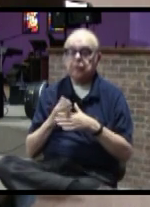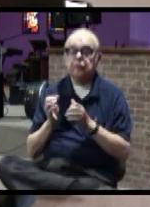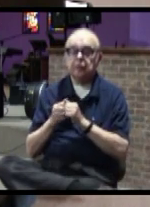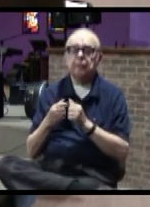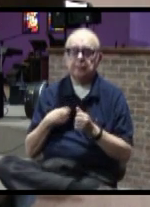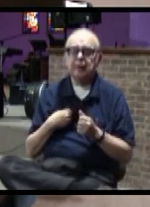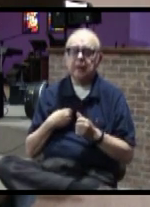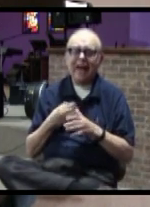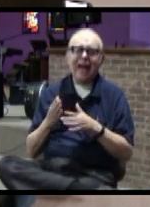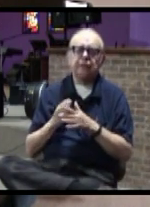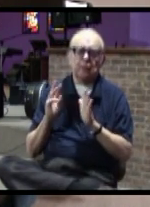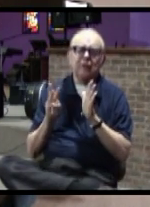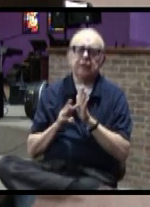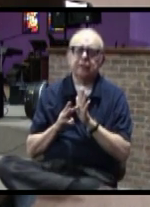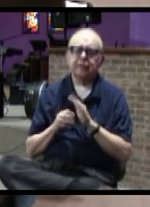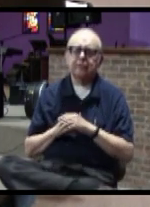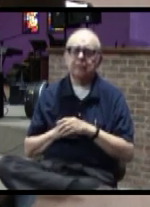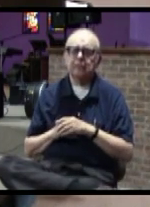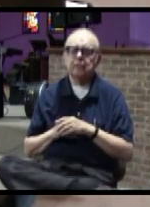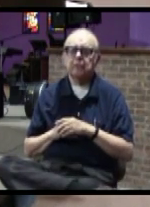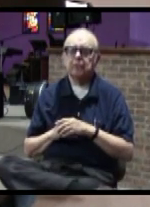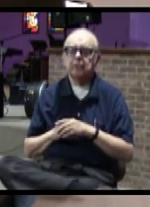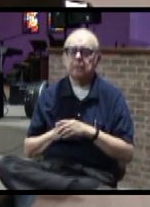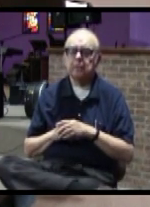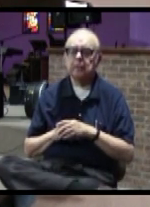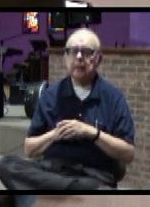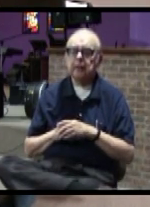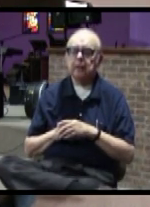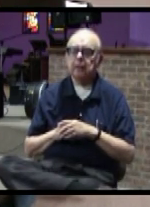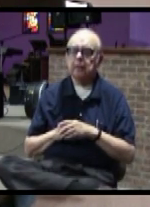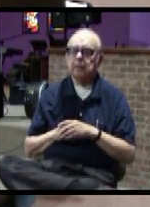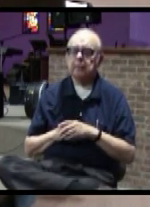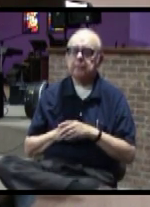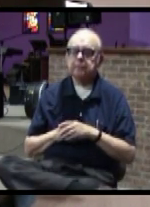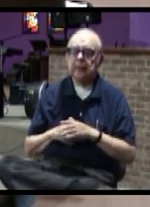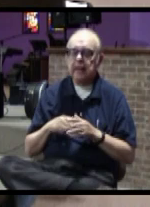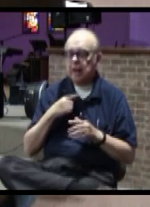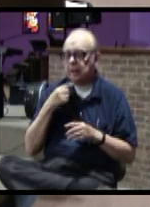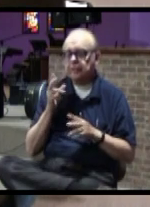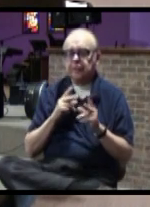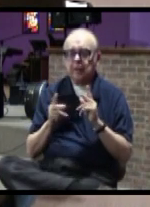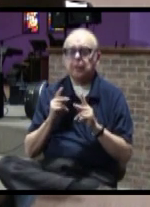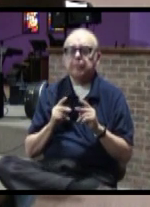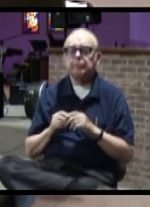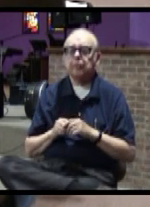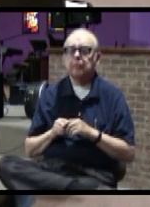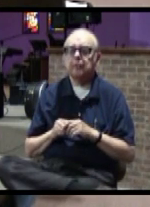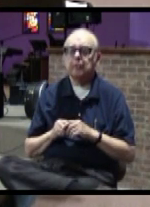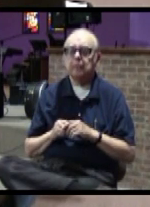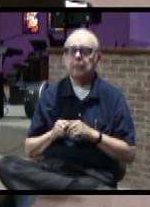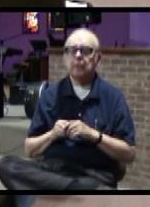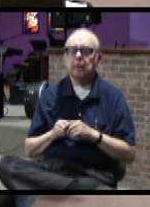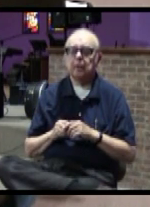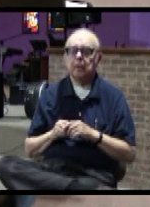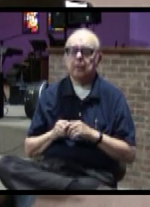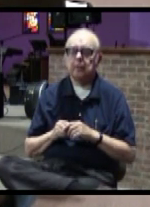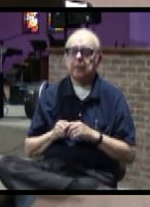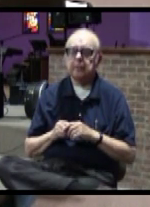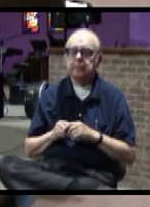you got. And can you share with me what that is? And I'll tell you exactly how to share it. Just tell them, it's